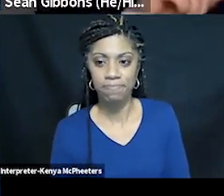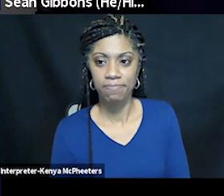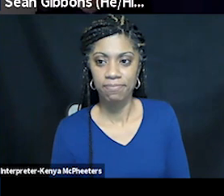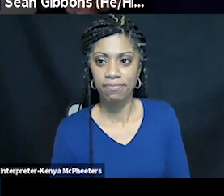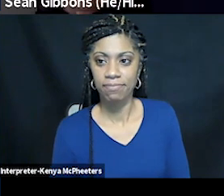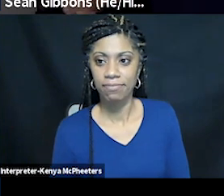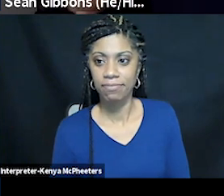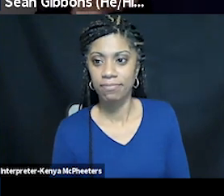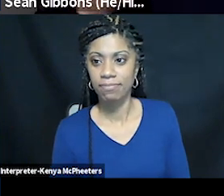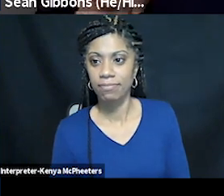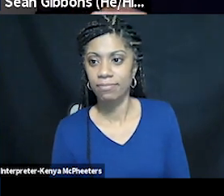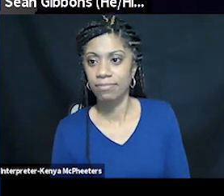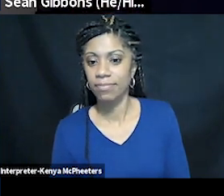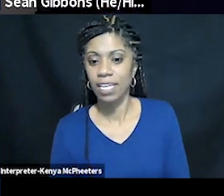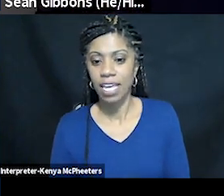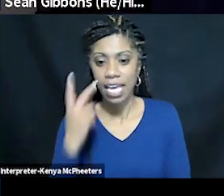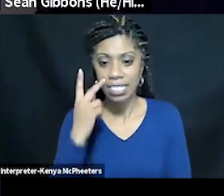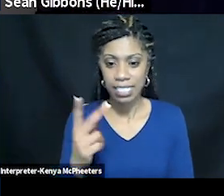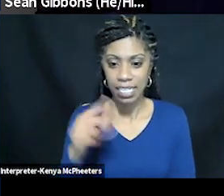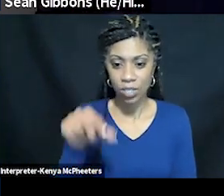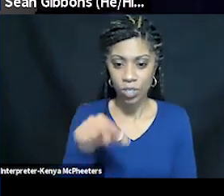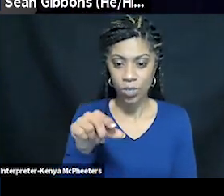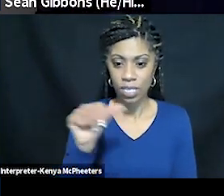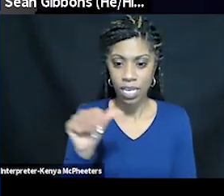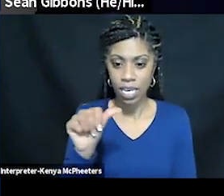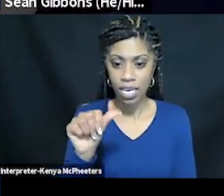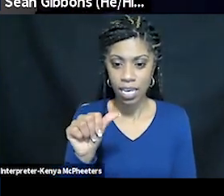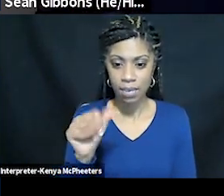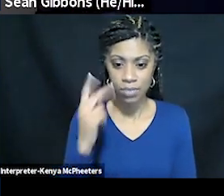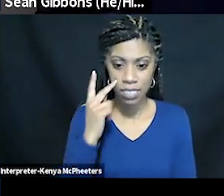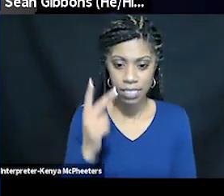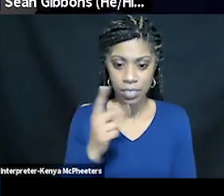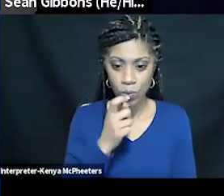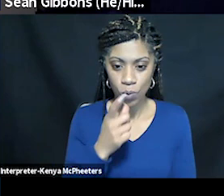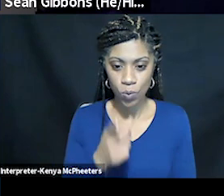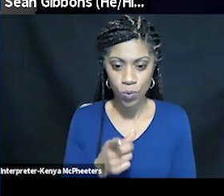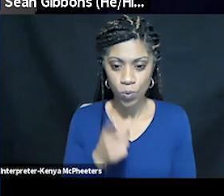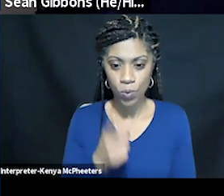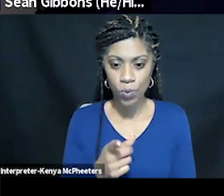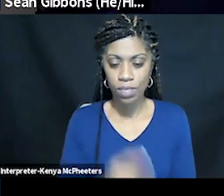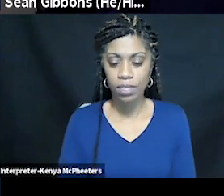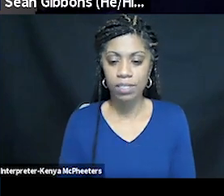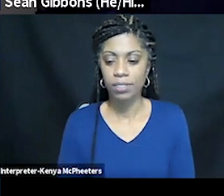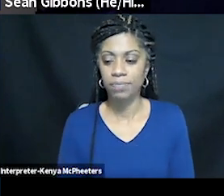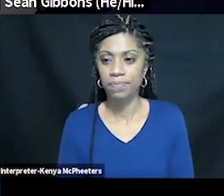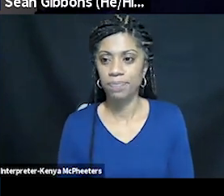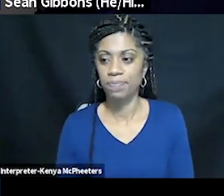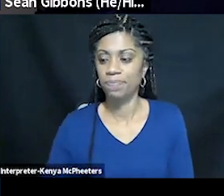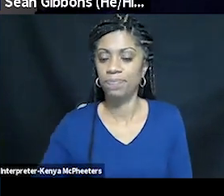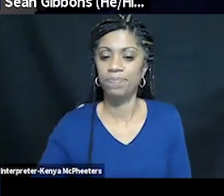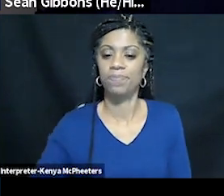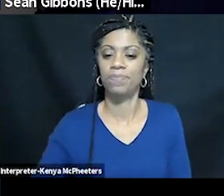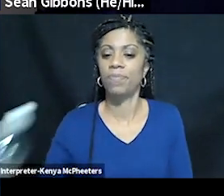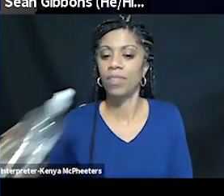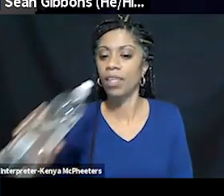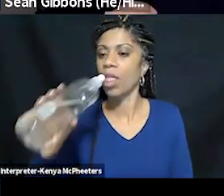if you're looking, I am looking in the Q&A box. So I'm looking for who's voted for the top question. Let's see here.